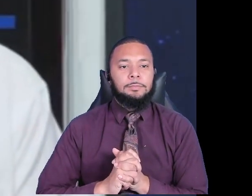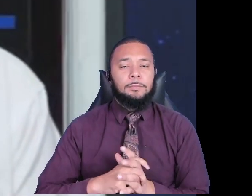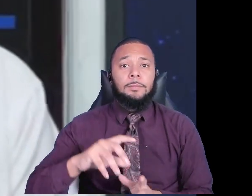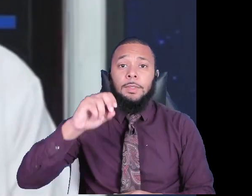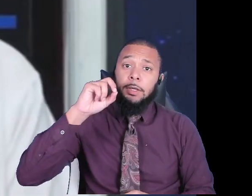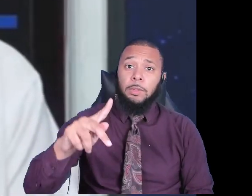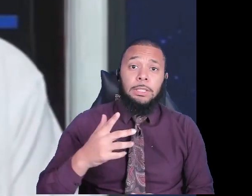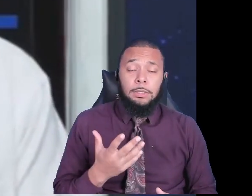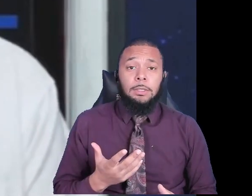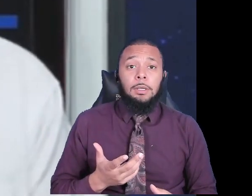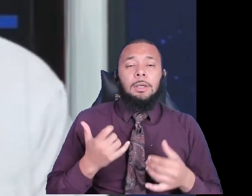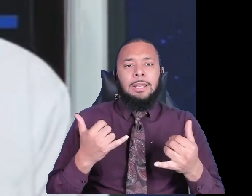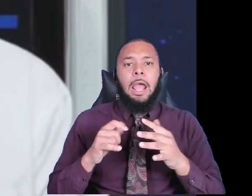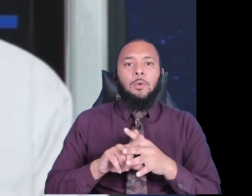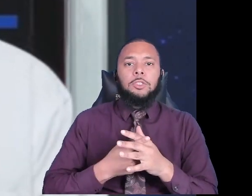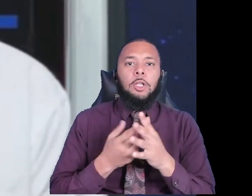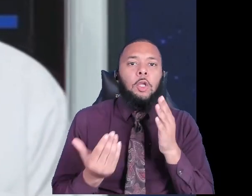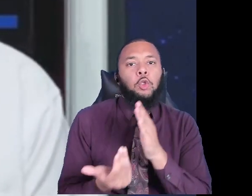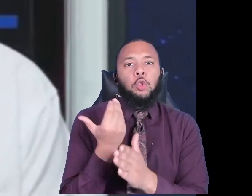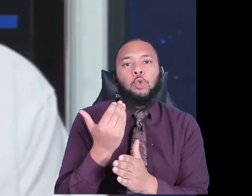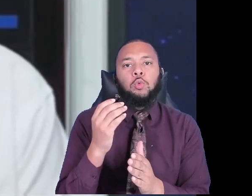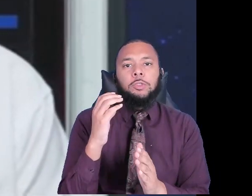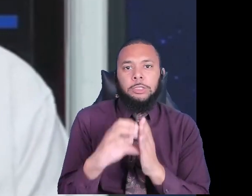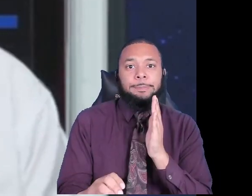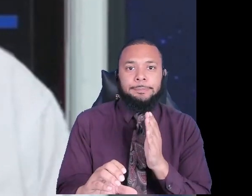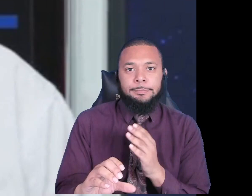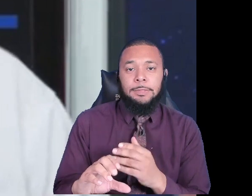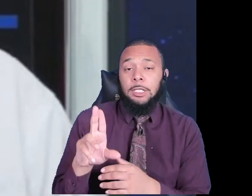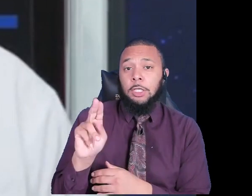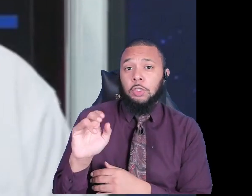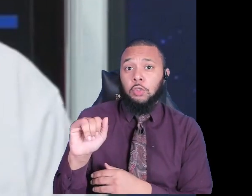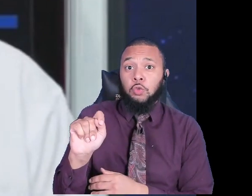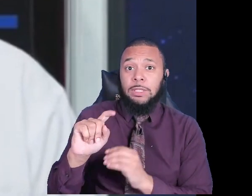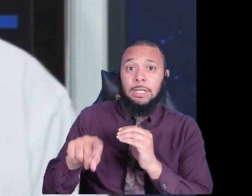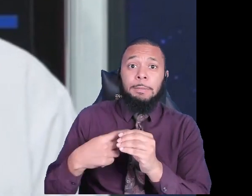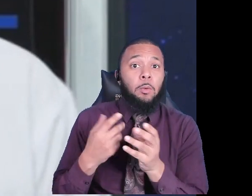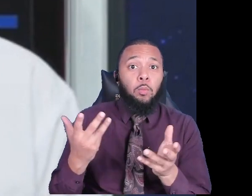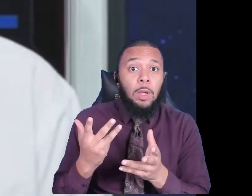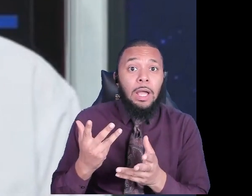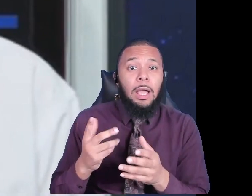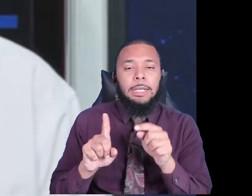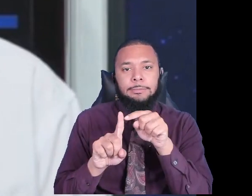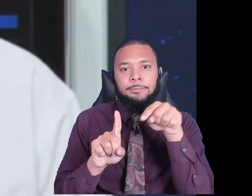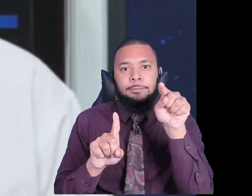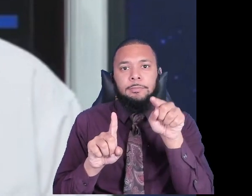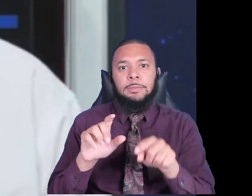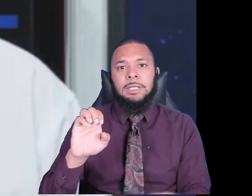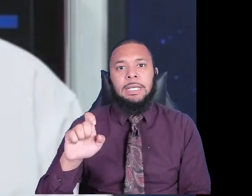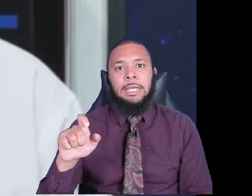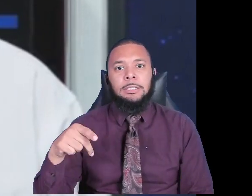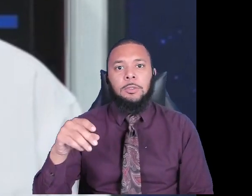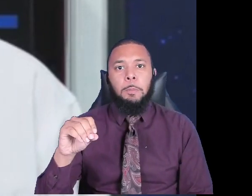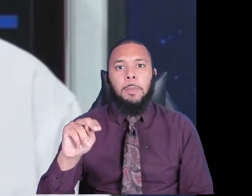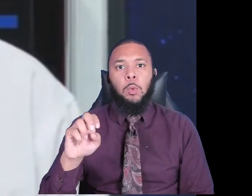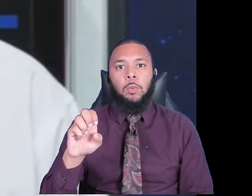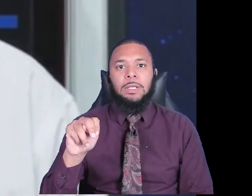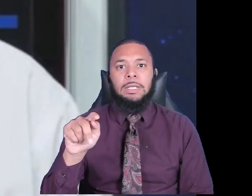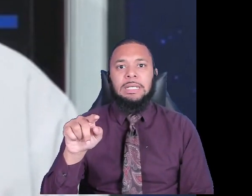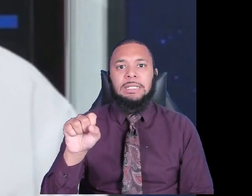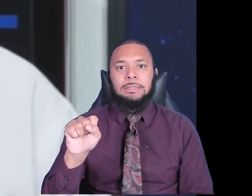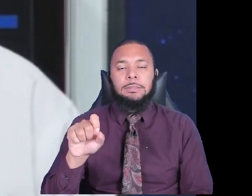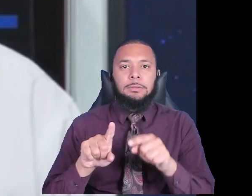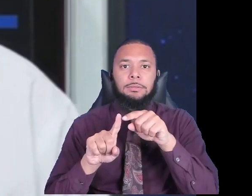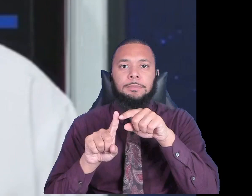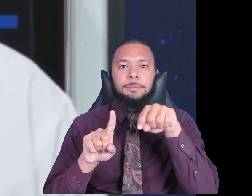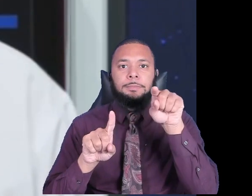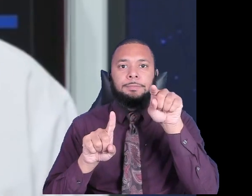Okay, guys, we're going to start a new unit today, and this unit's going to be all about exponents. Now, most people